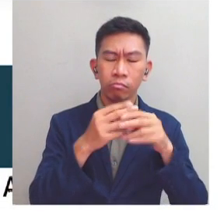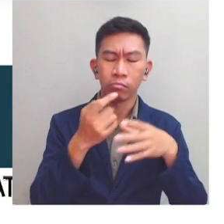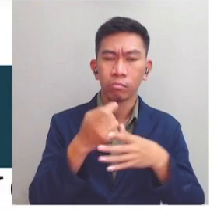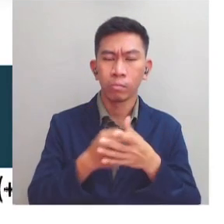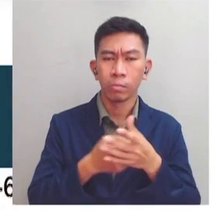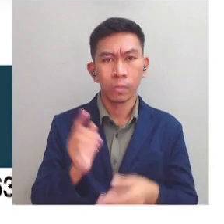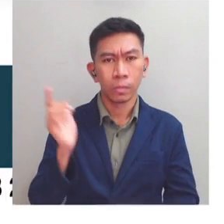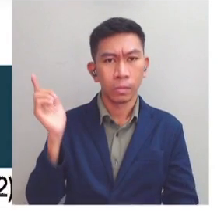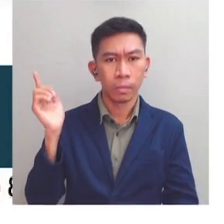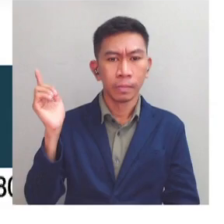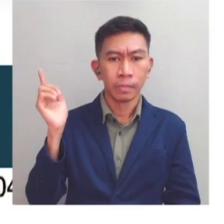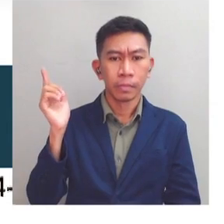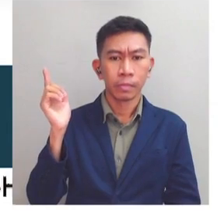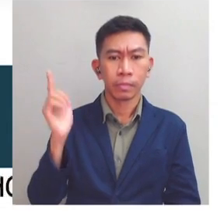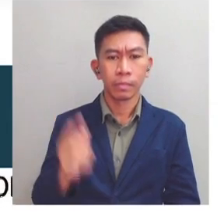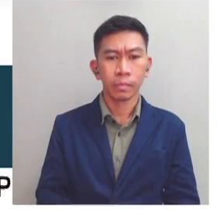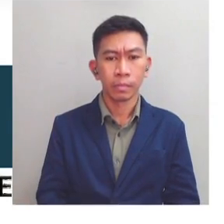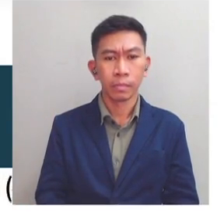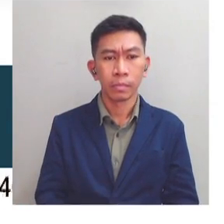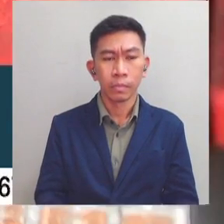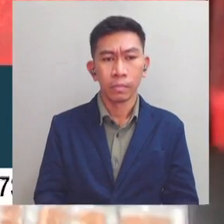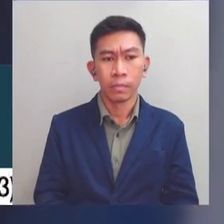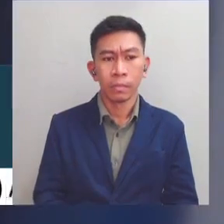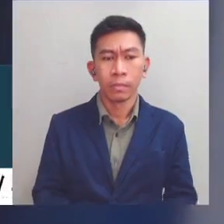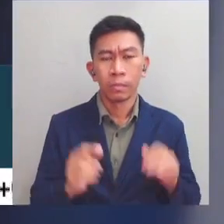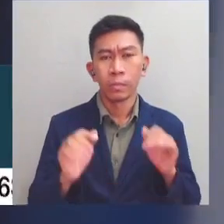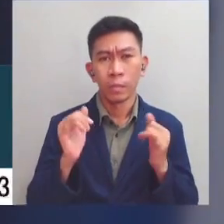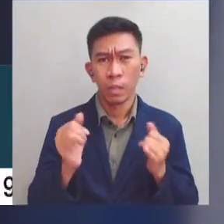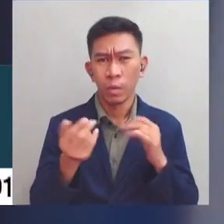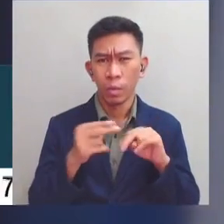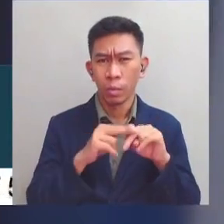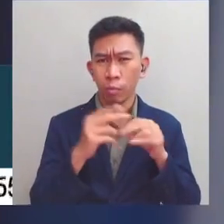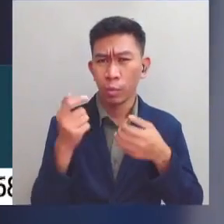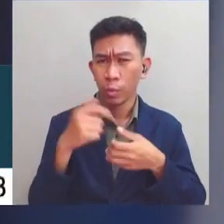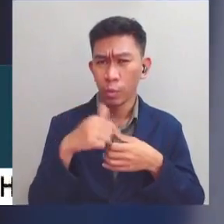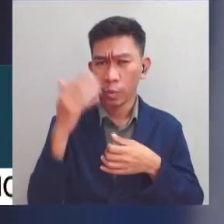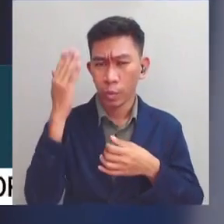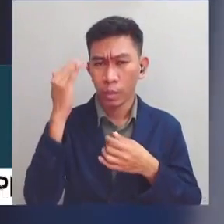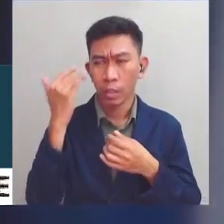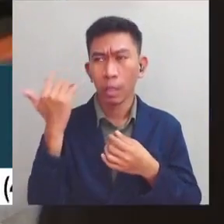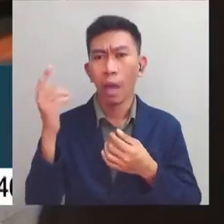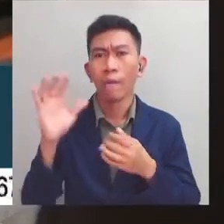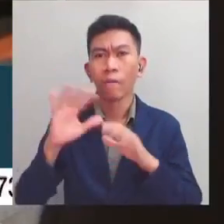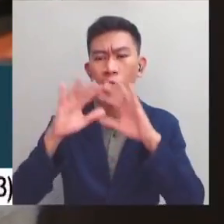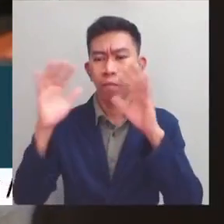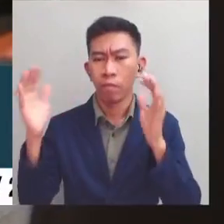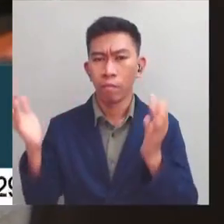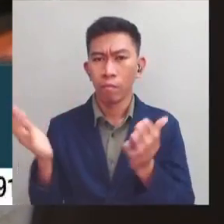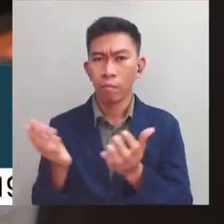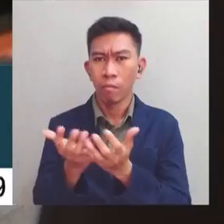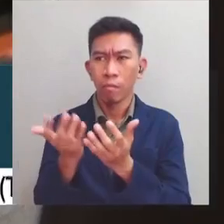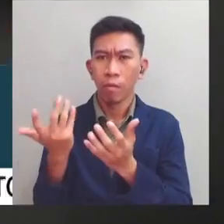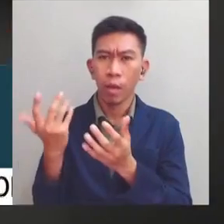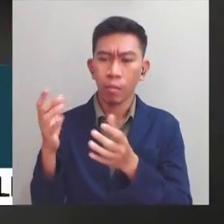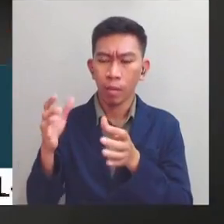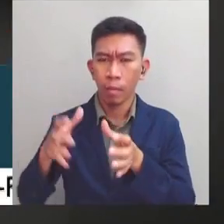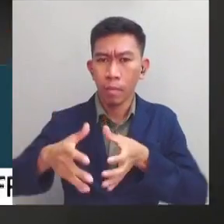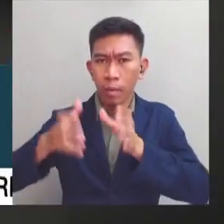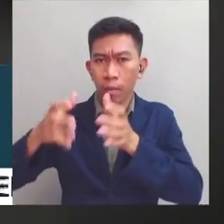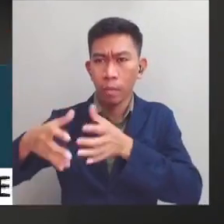more. Industry players still attribute the price hike to the ongoing oil output cut of 1 million barrels per day by